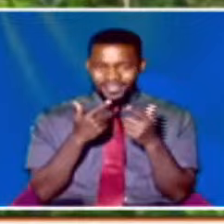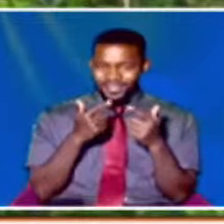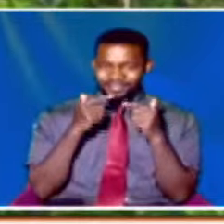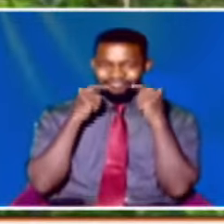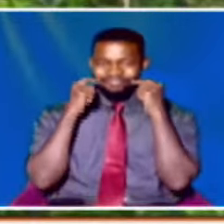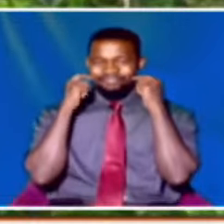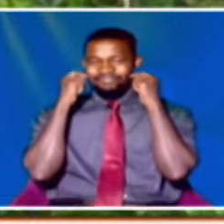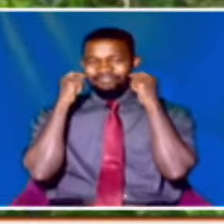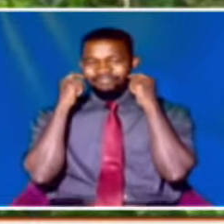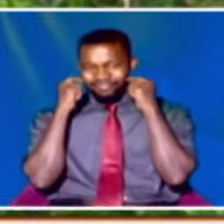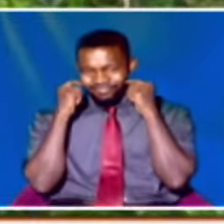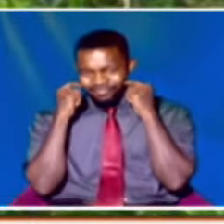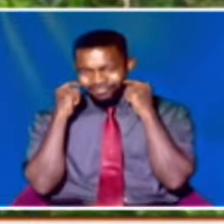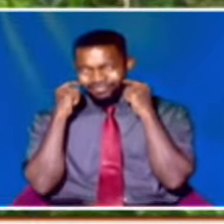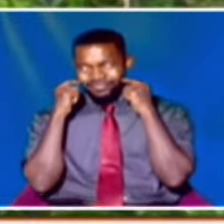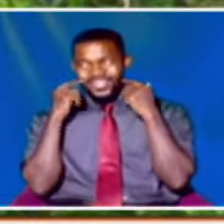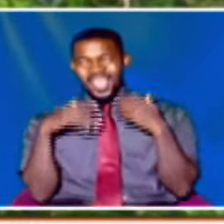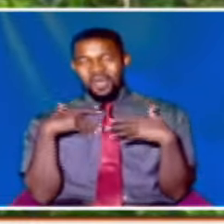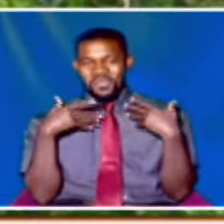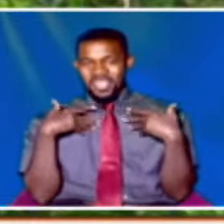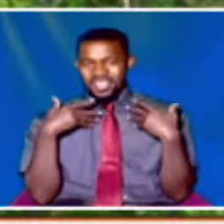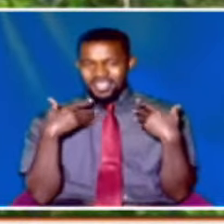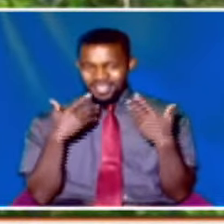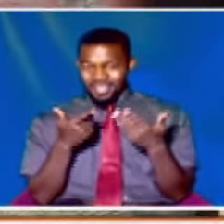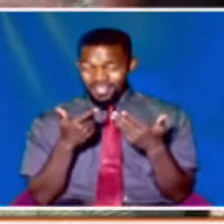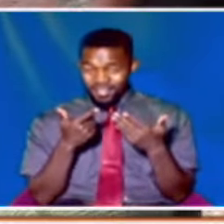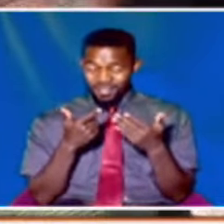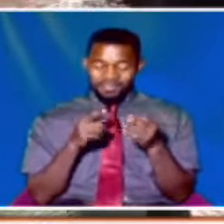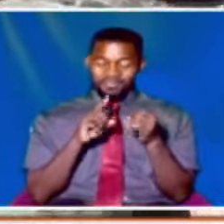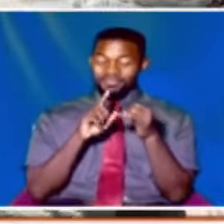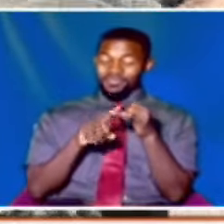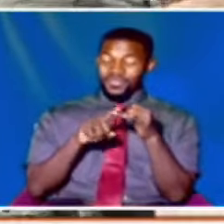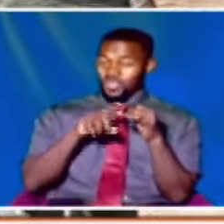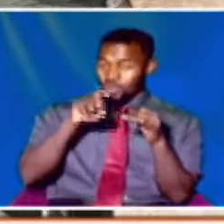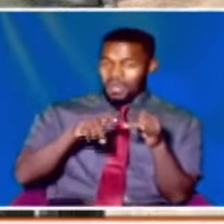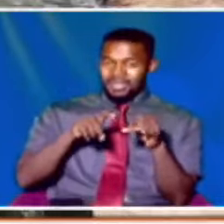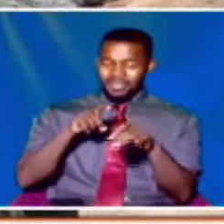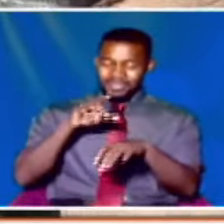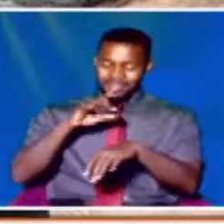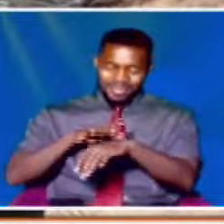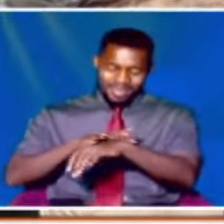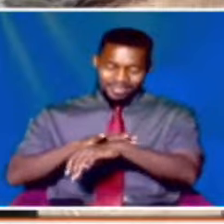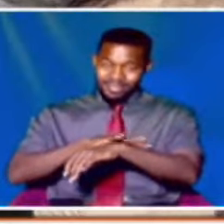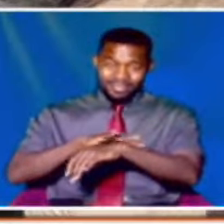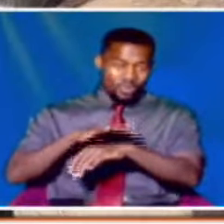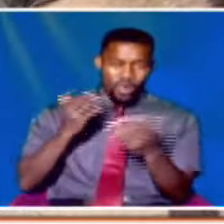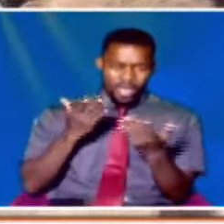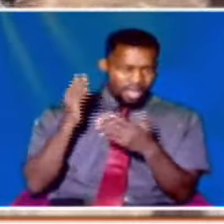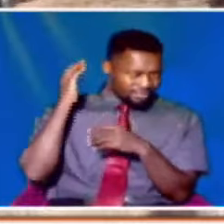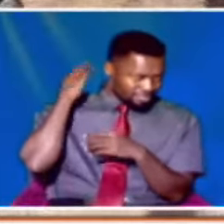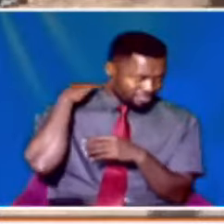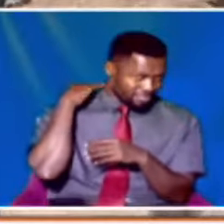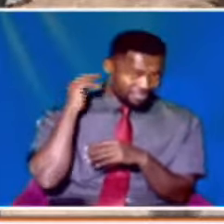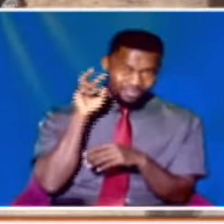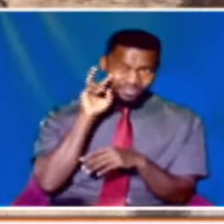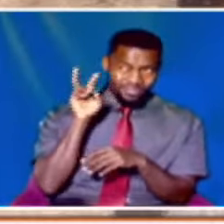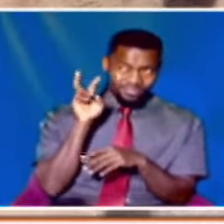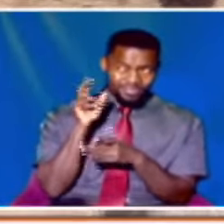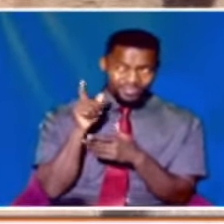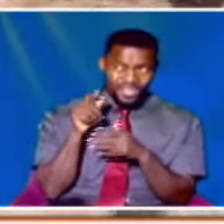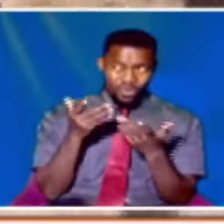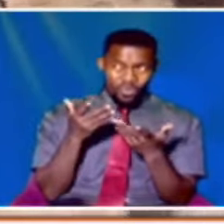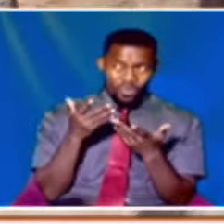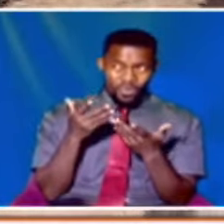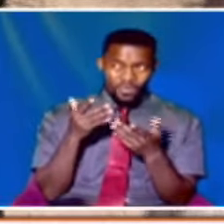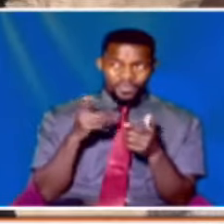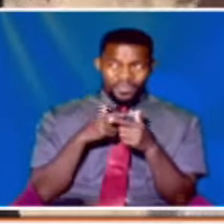face on him. Secondly, you have to touch his back like this, so you can